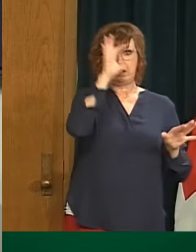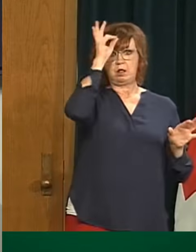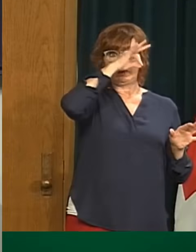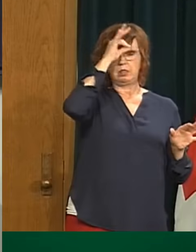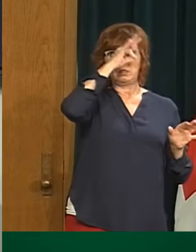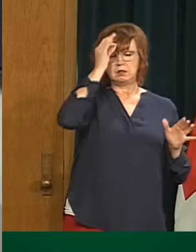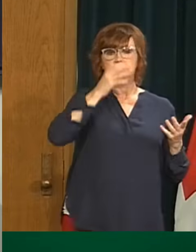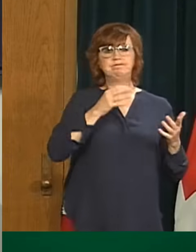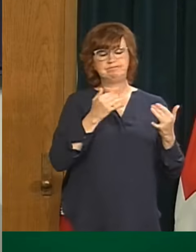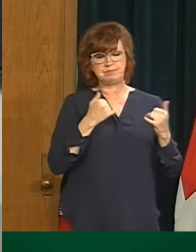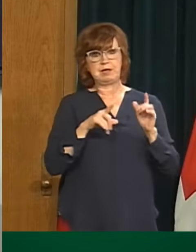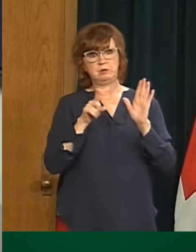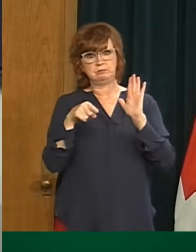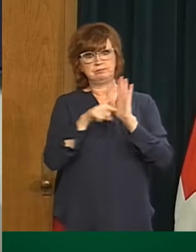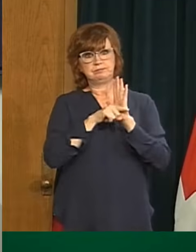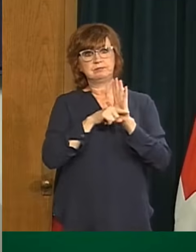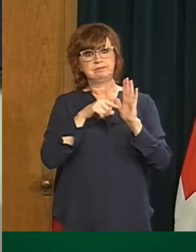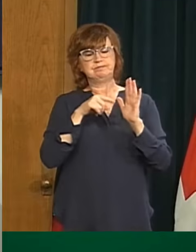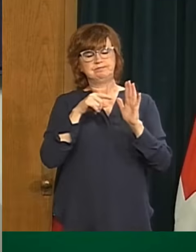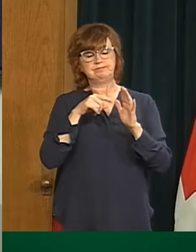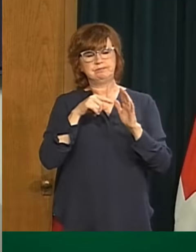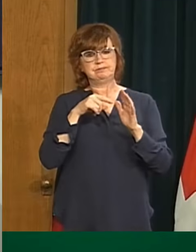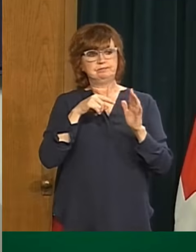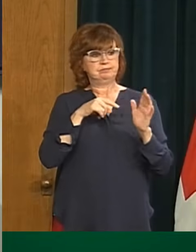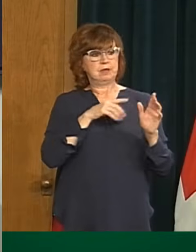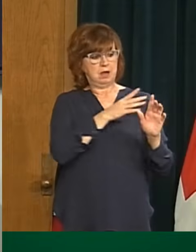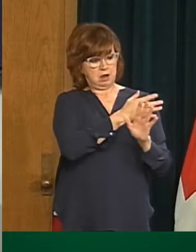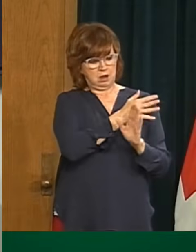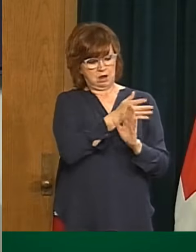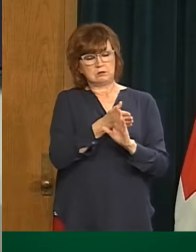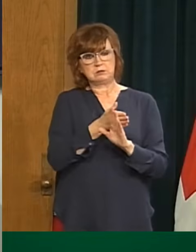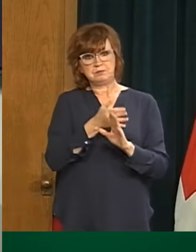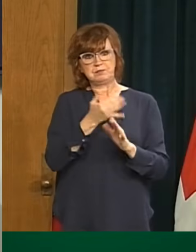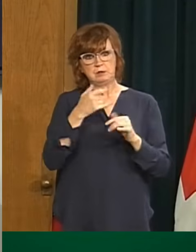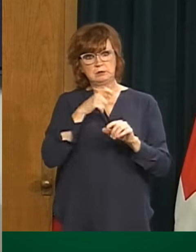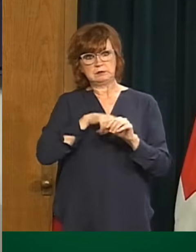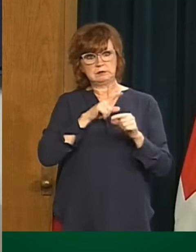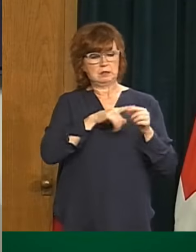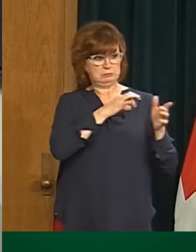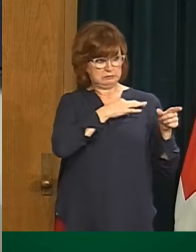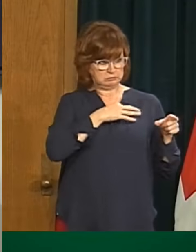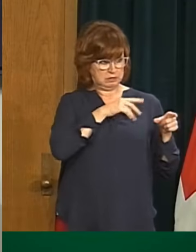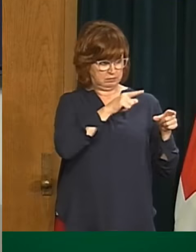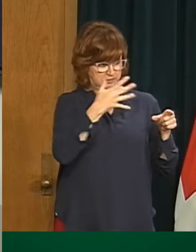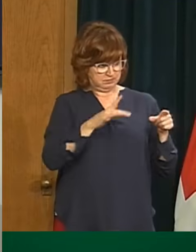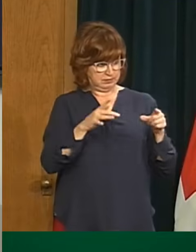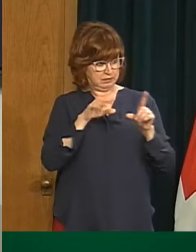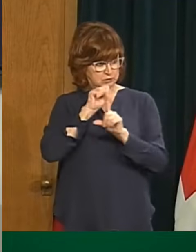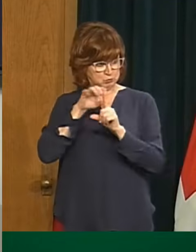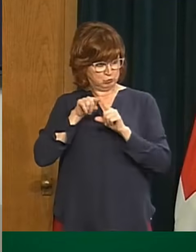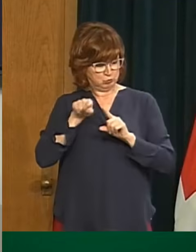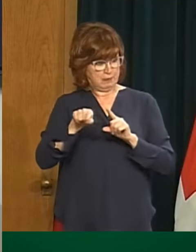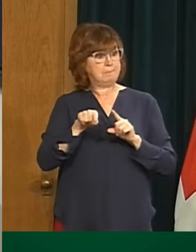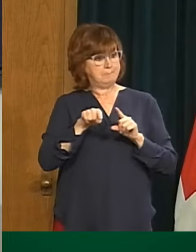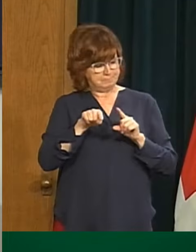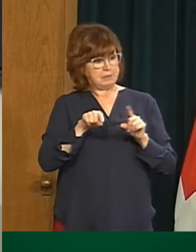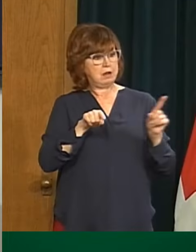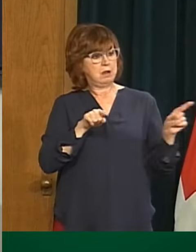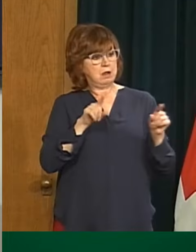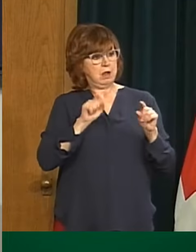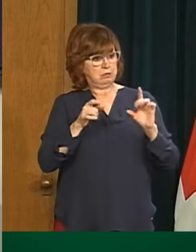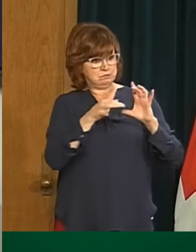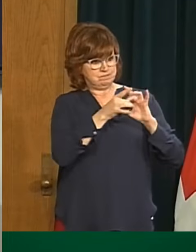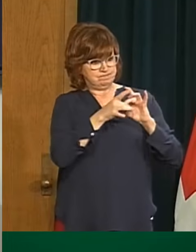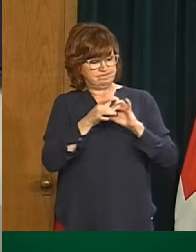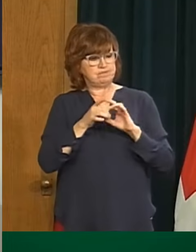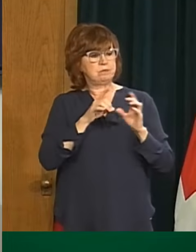investigation and determining who was direct contact and what actual staff will have to be isolated for an extended period of time. I also would